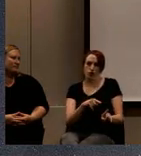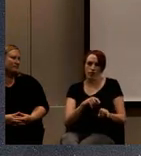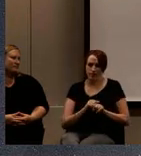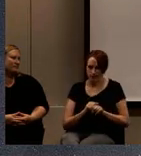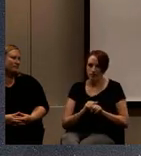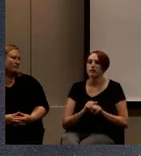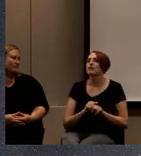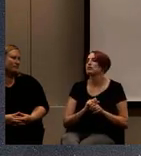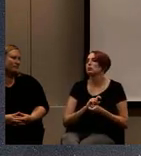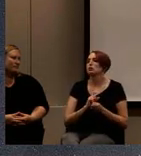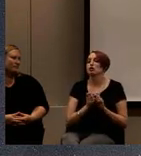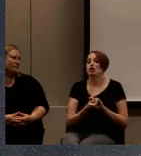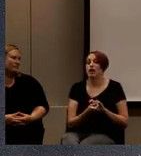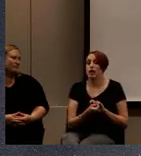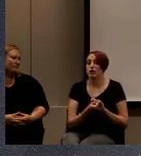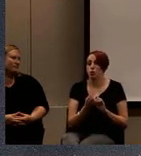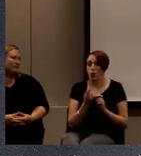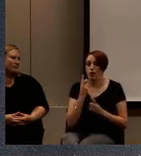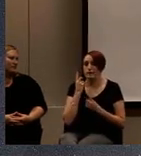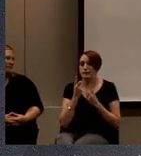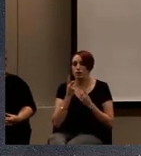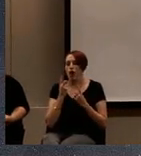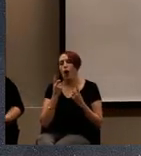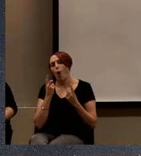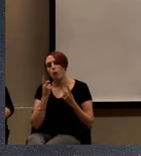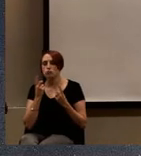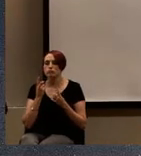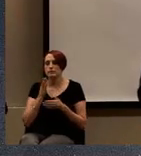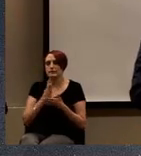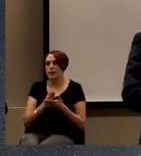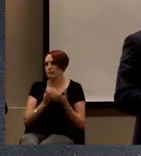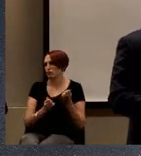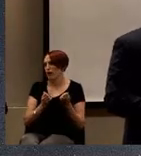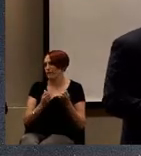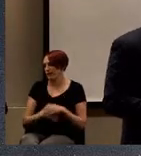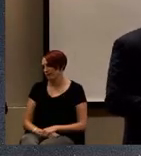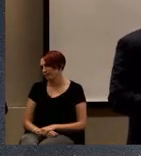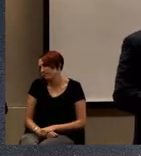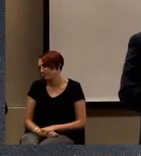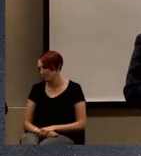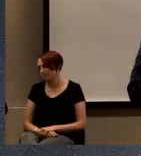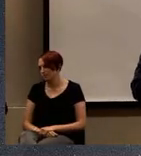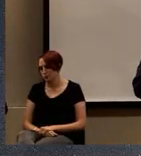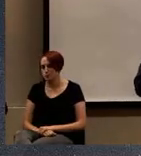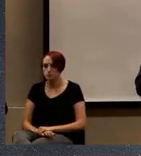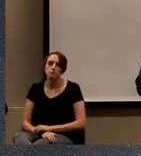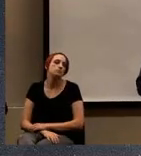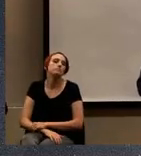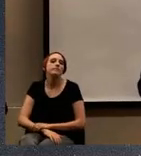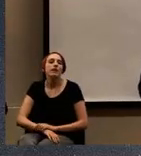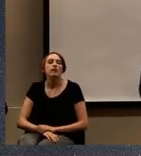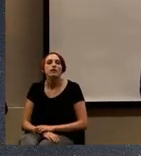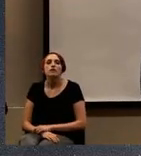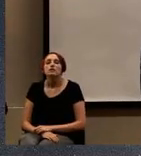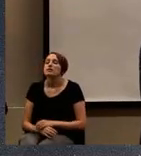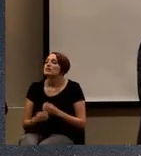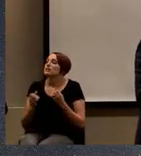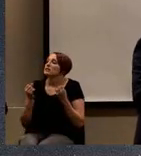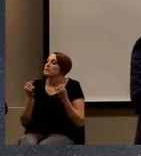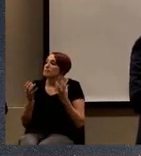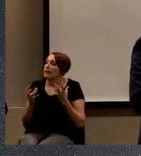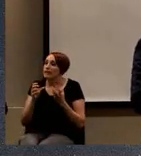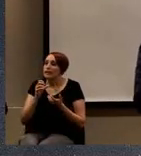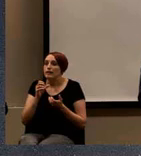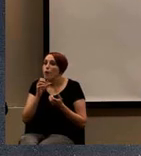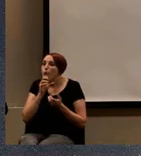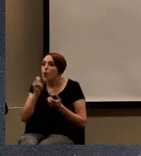habits or possibly consider transitioning away from driving altogether. Many older drivers